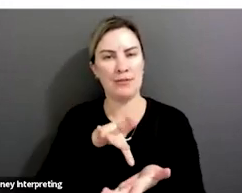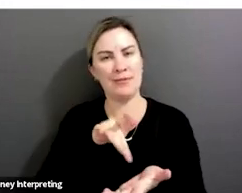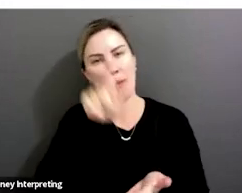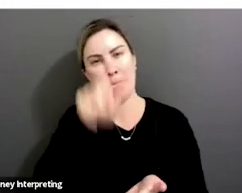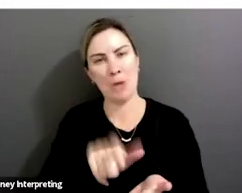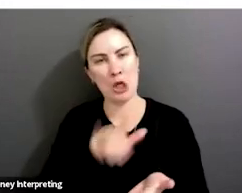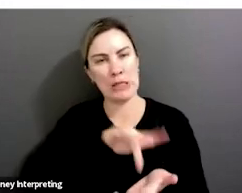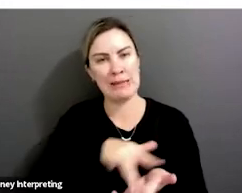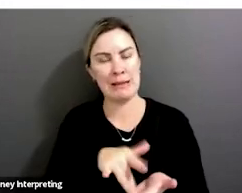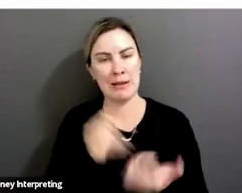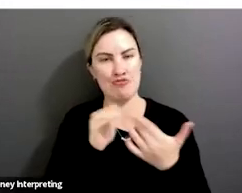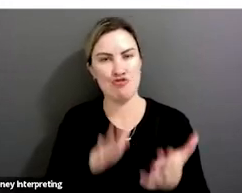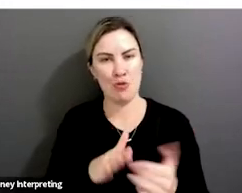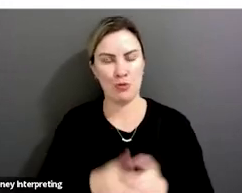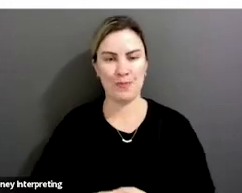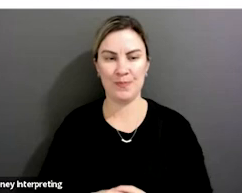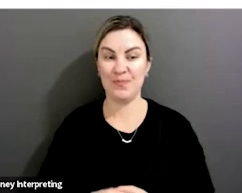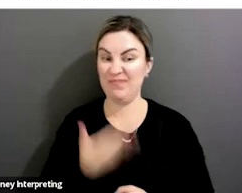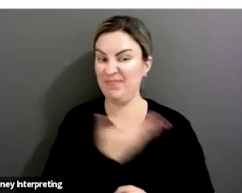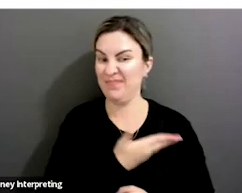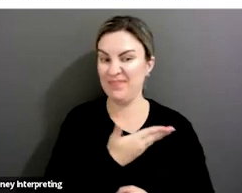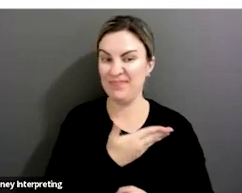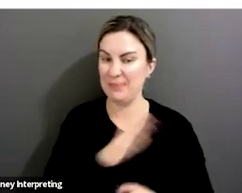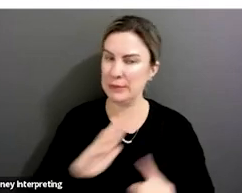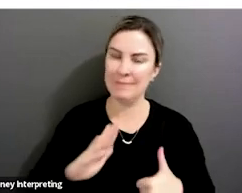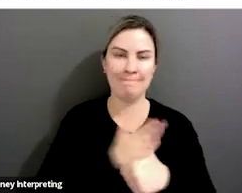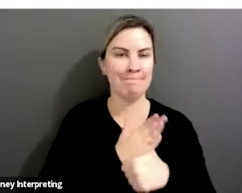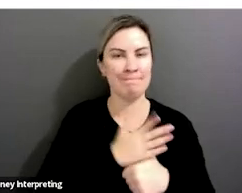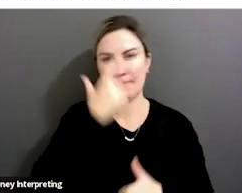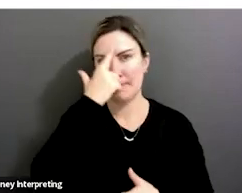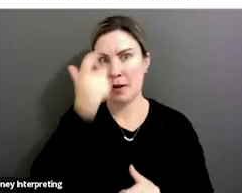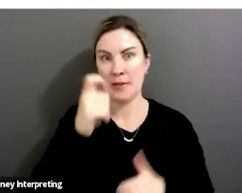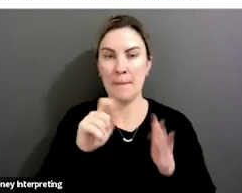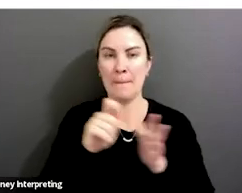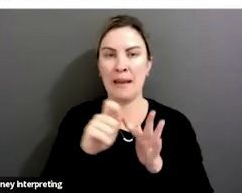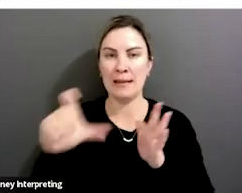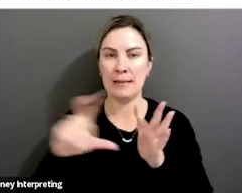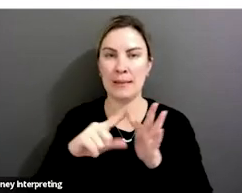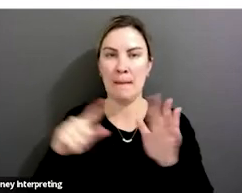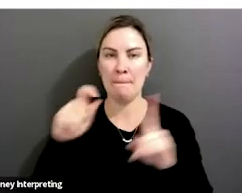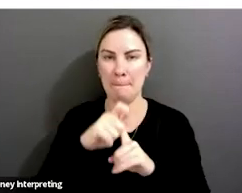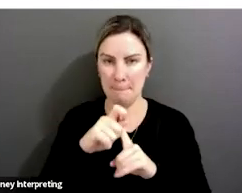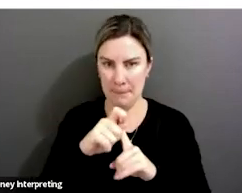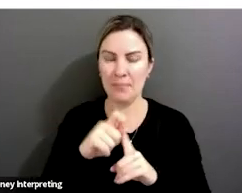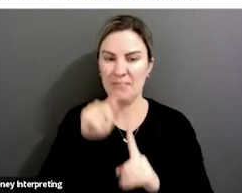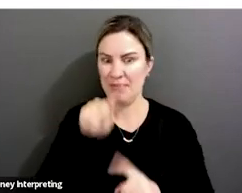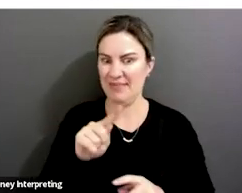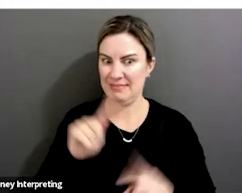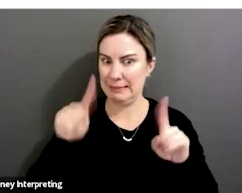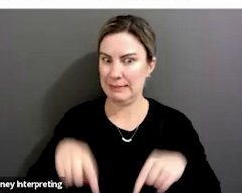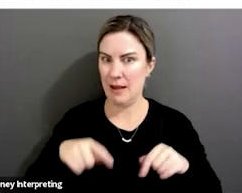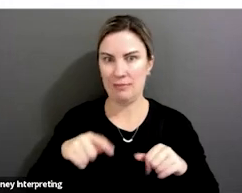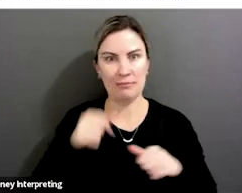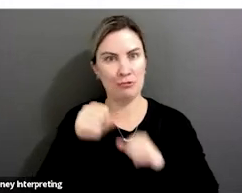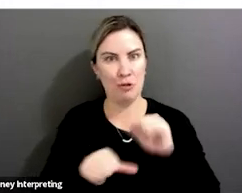This is really the origin story of PCEP and the beginnings of its conceptual framing and its process steps. But if we think about